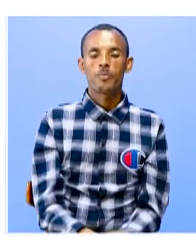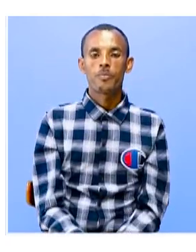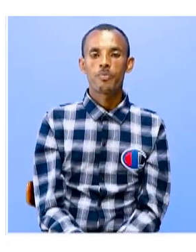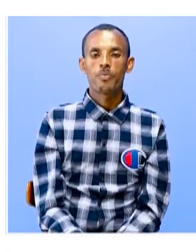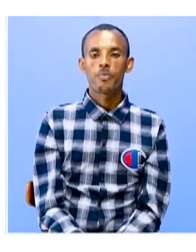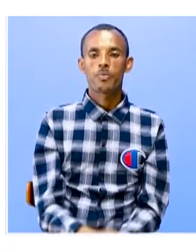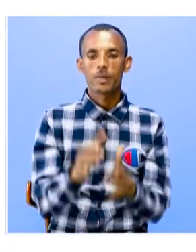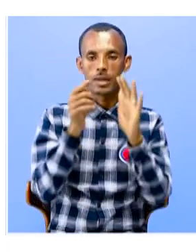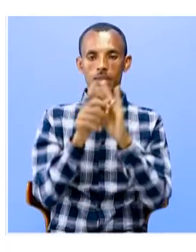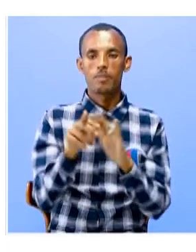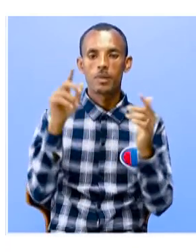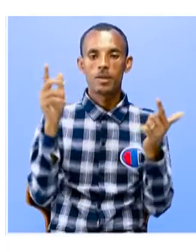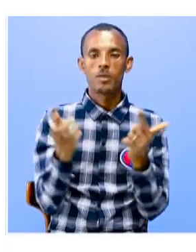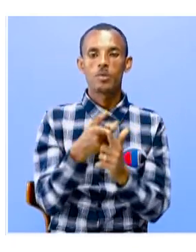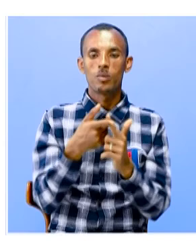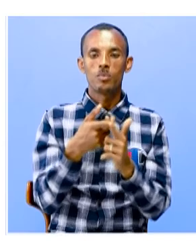Example